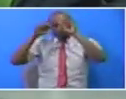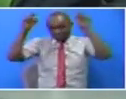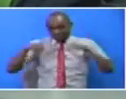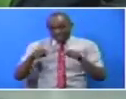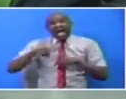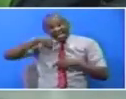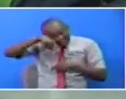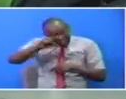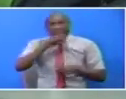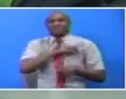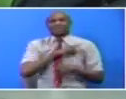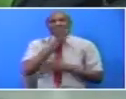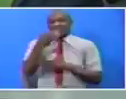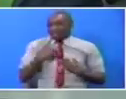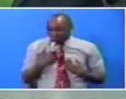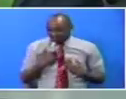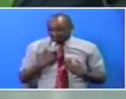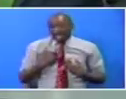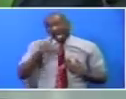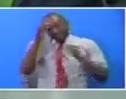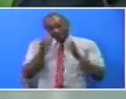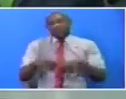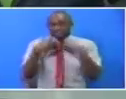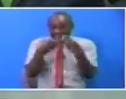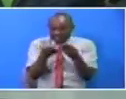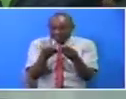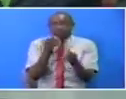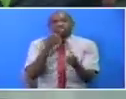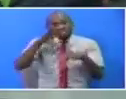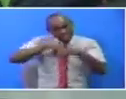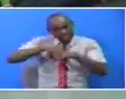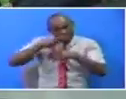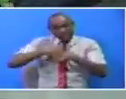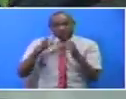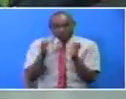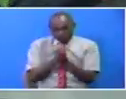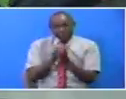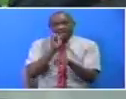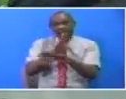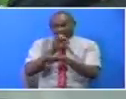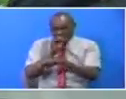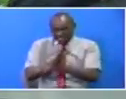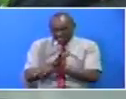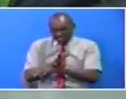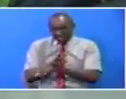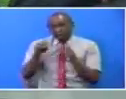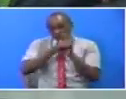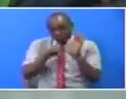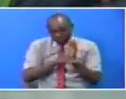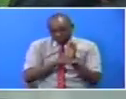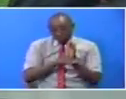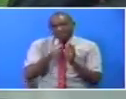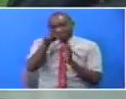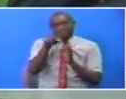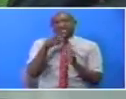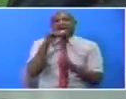her way. The Youth Enterprise Development Fund has offered Rakiel an internship as well as a counselling program. The fund management